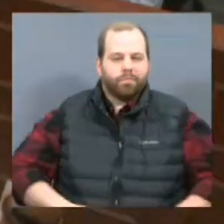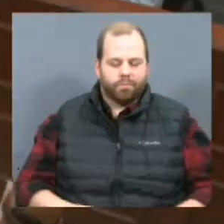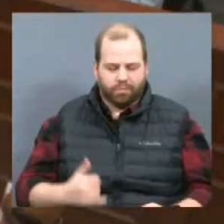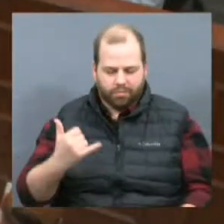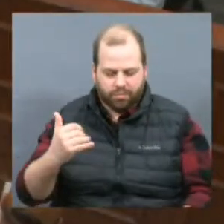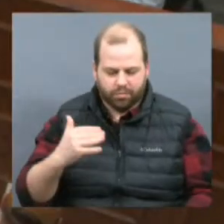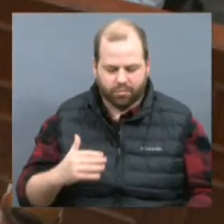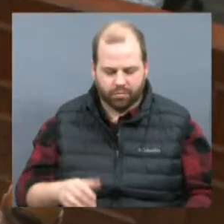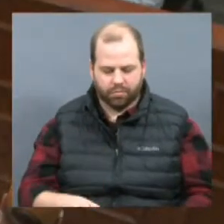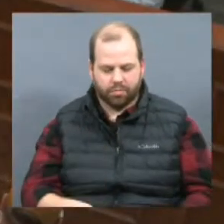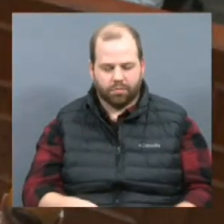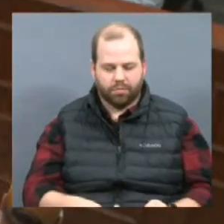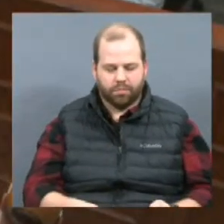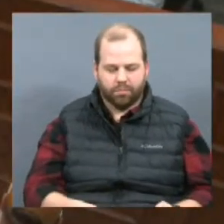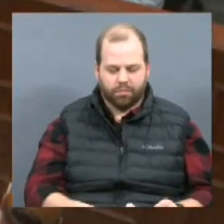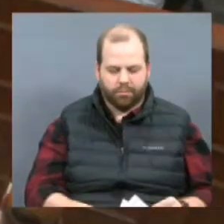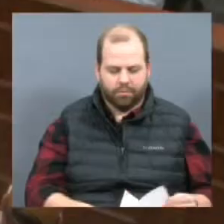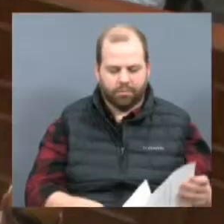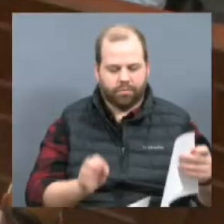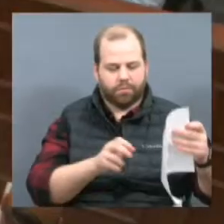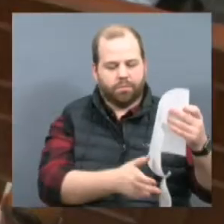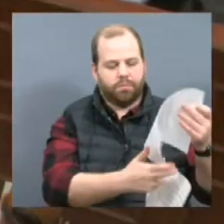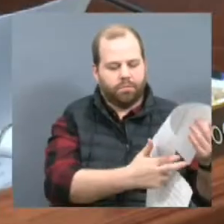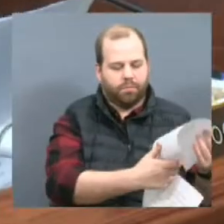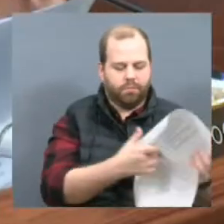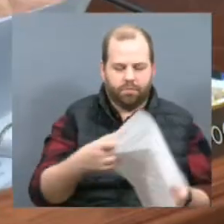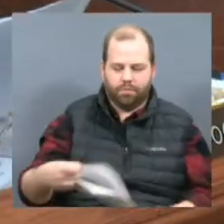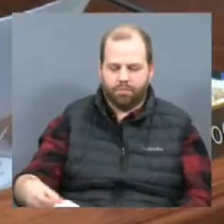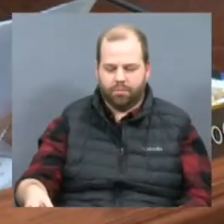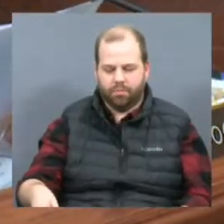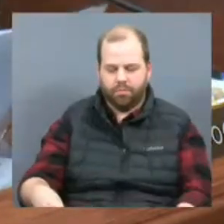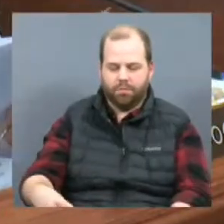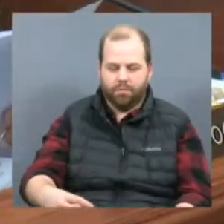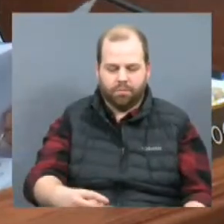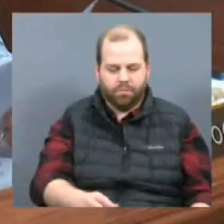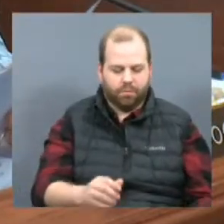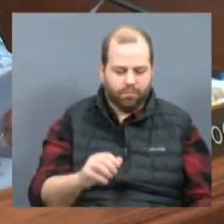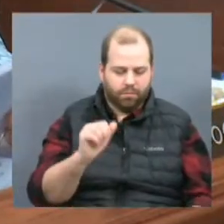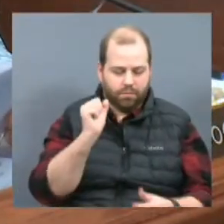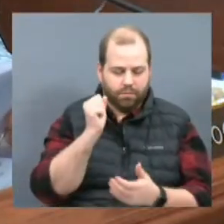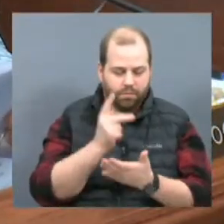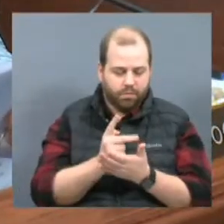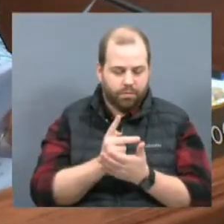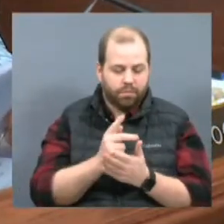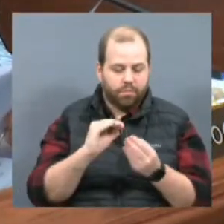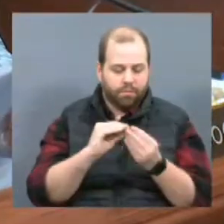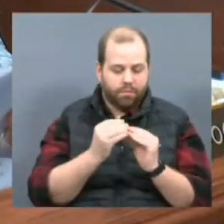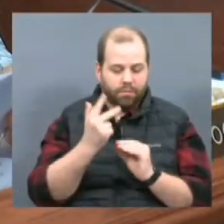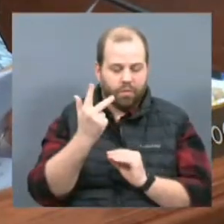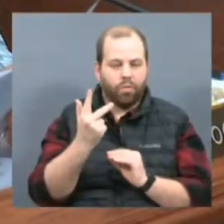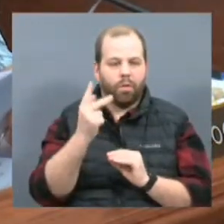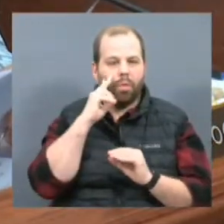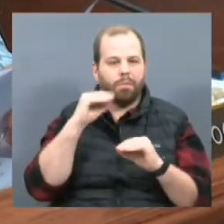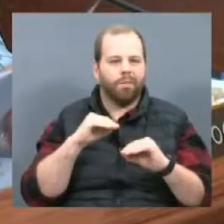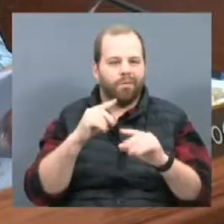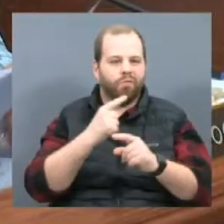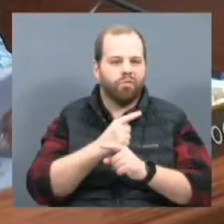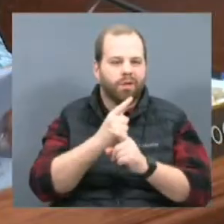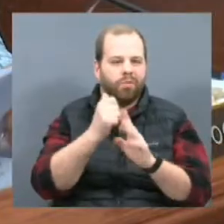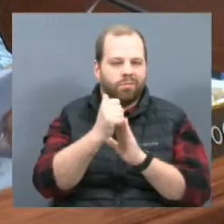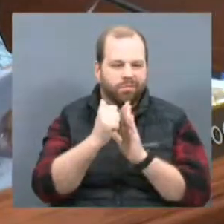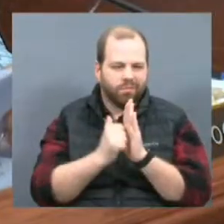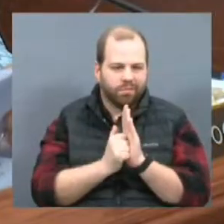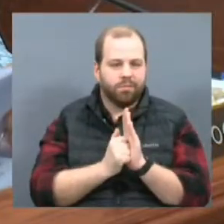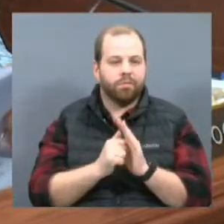Next are the items on consent approval. Item 3 is being moved to the regular agenda for discussion. So the first